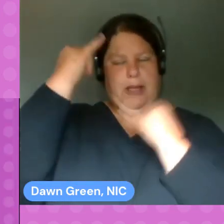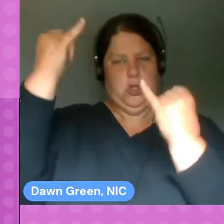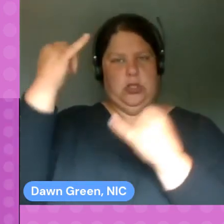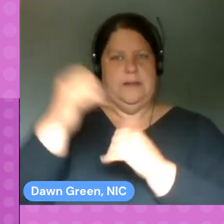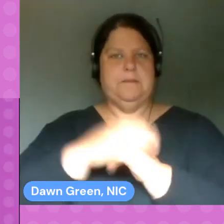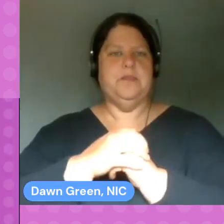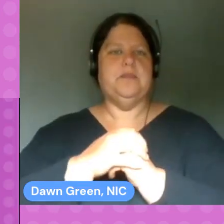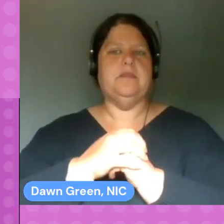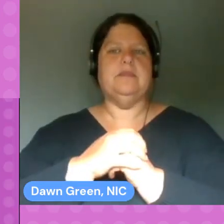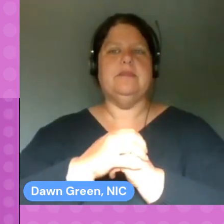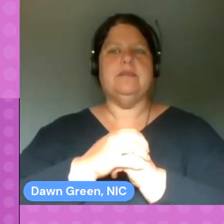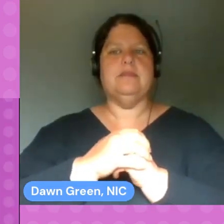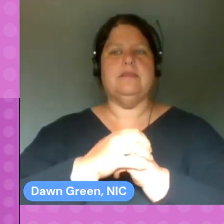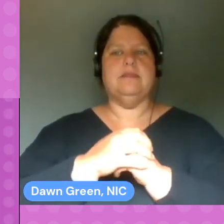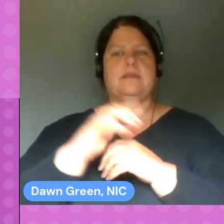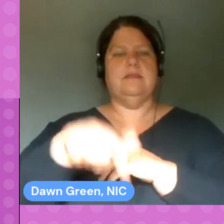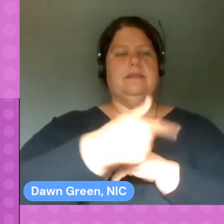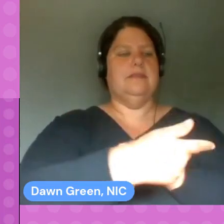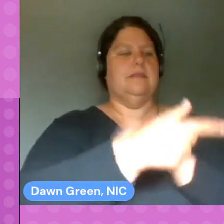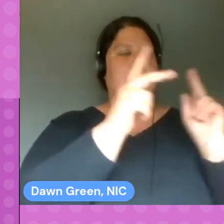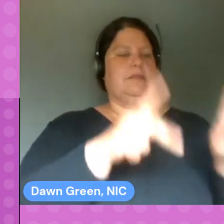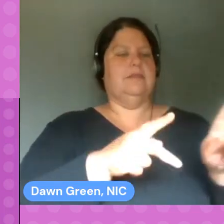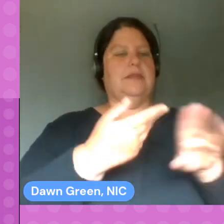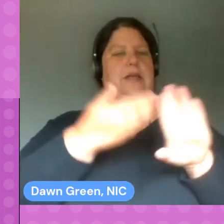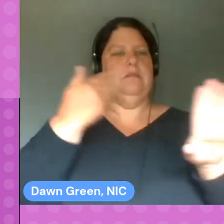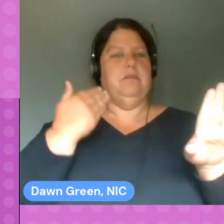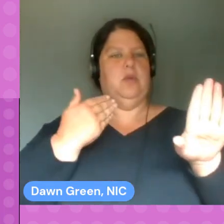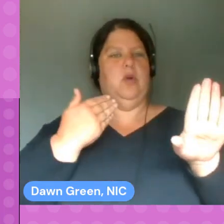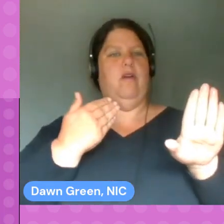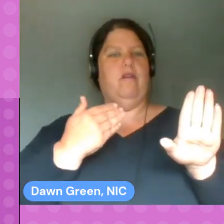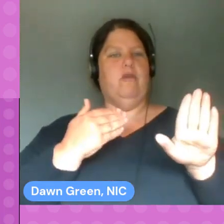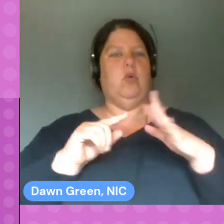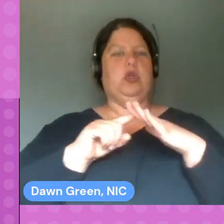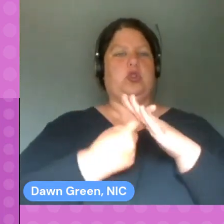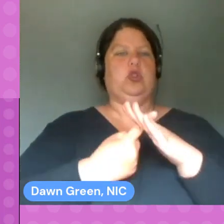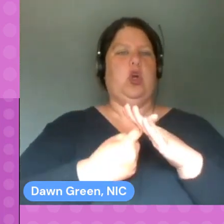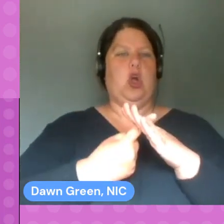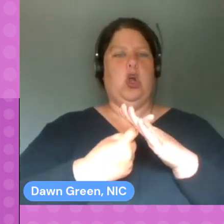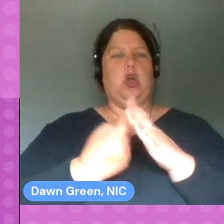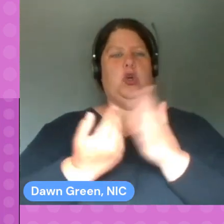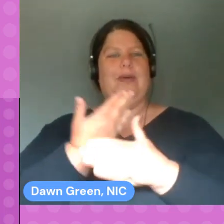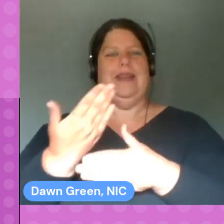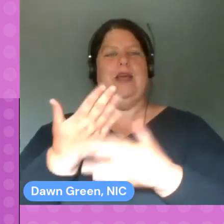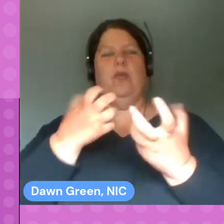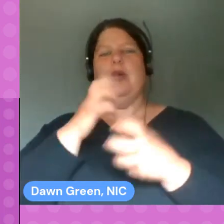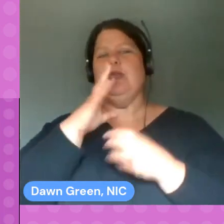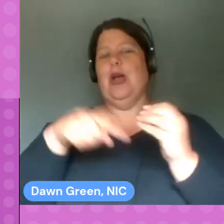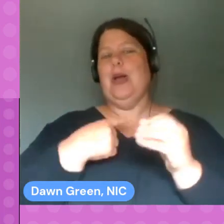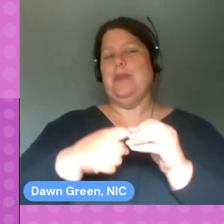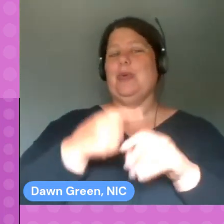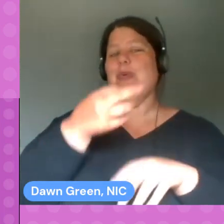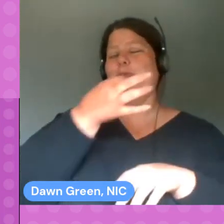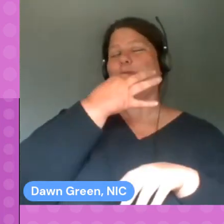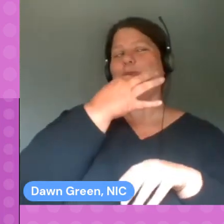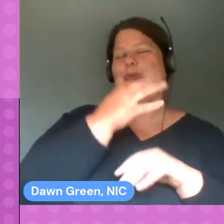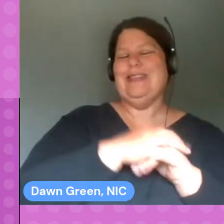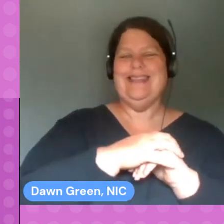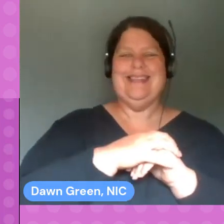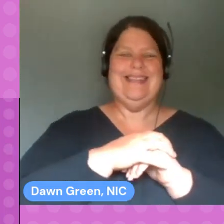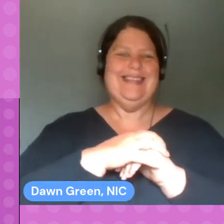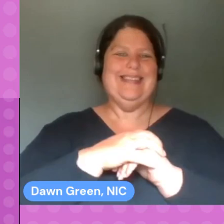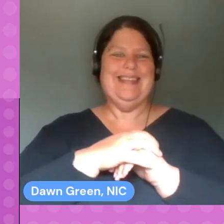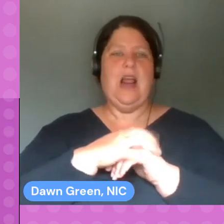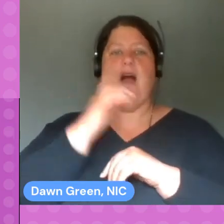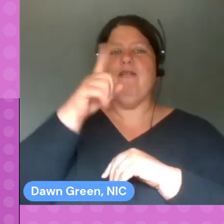So before we dive into the live demo of the brand new thing, we wanted to announce something that's coming sooner than that.